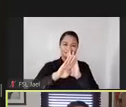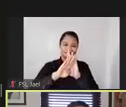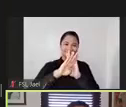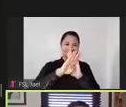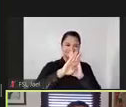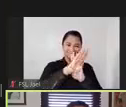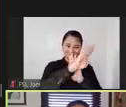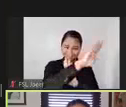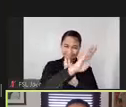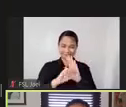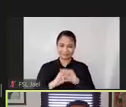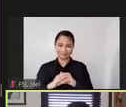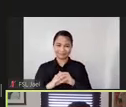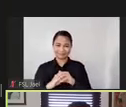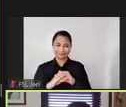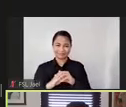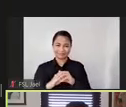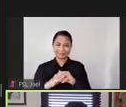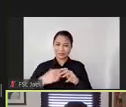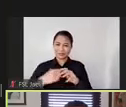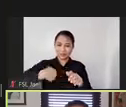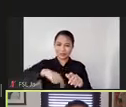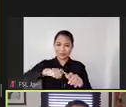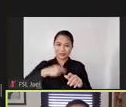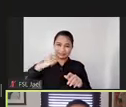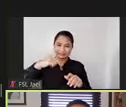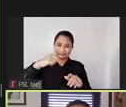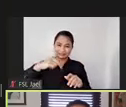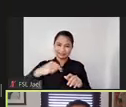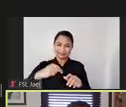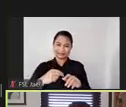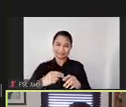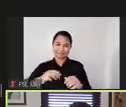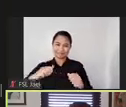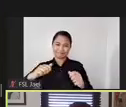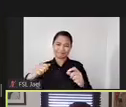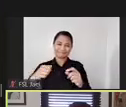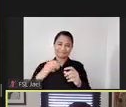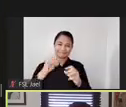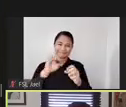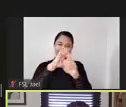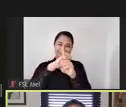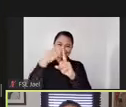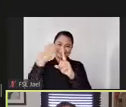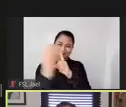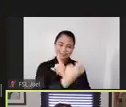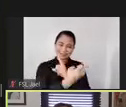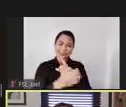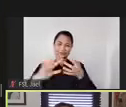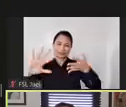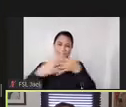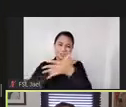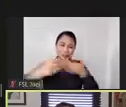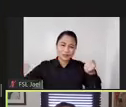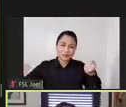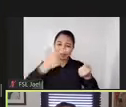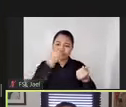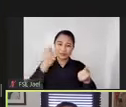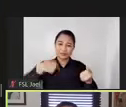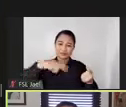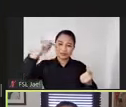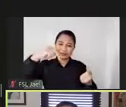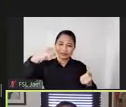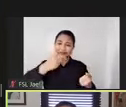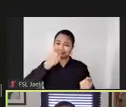eat, we don't even finish all the food that comes to us as